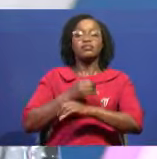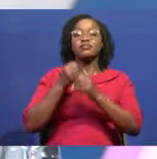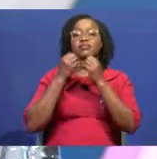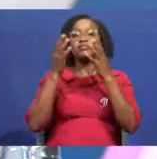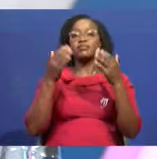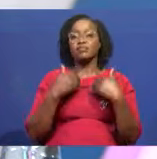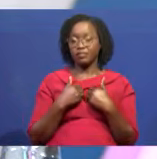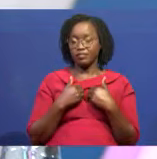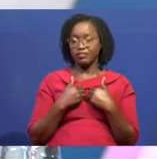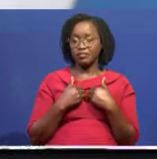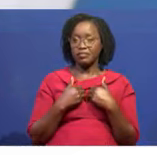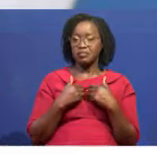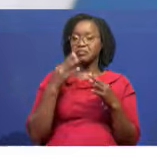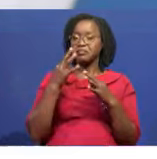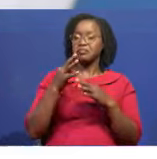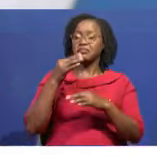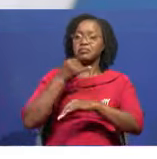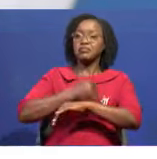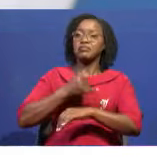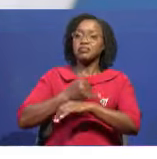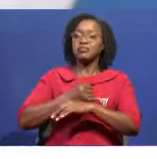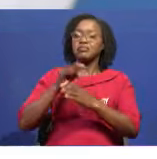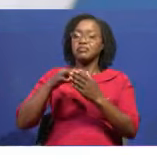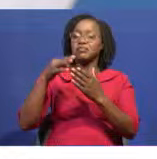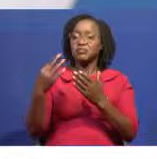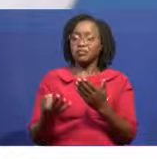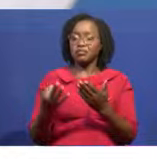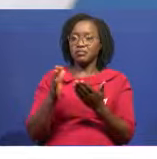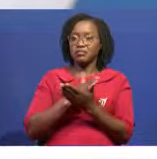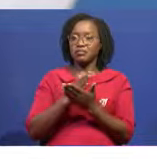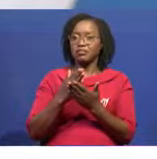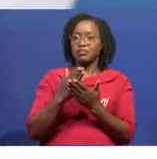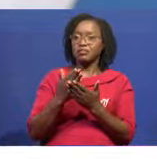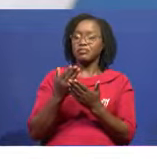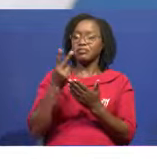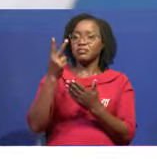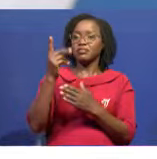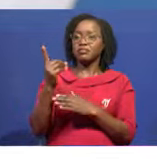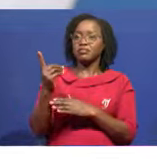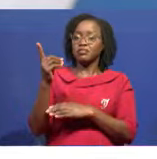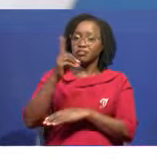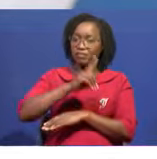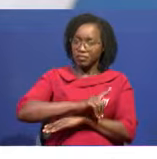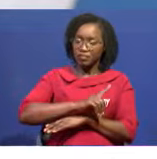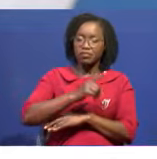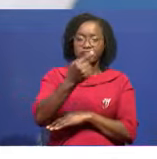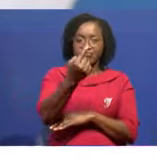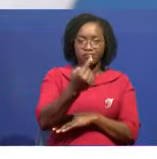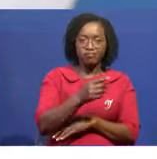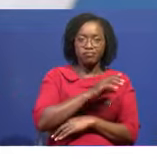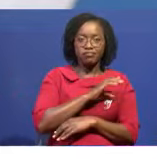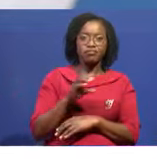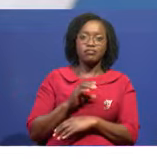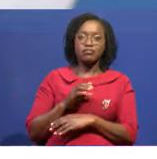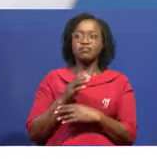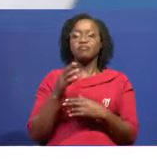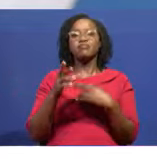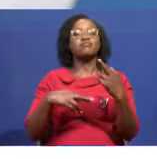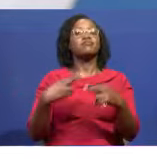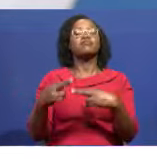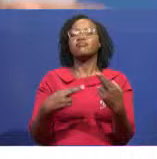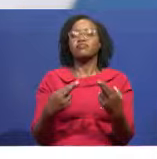information. If that institution does not give you that information within 21 days, you now come to the Commission by way of